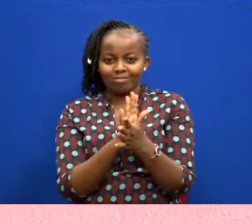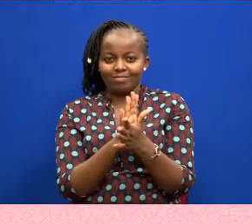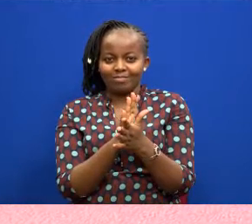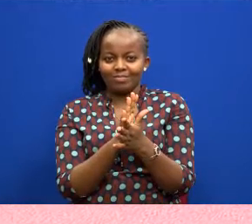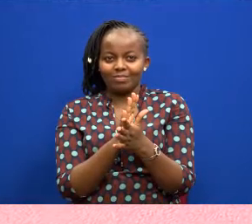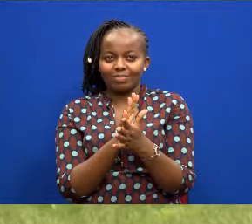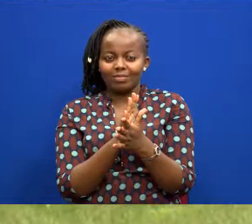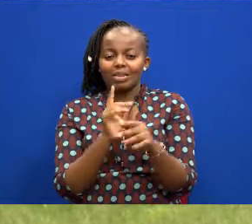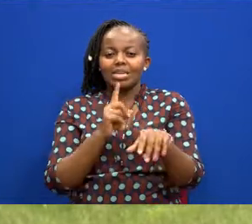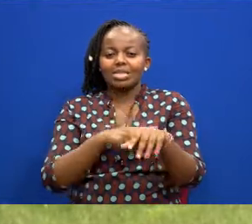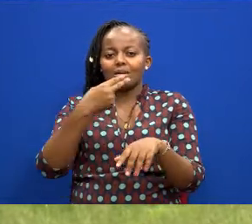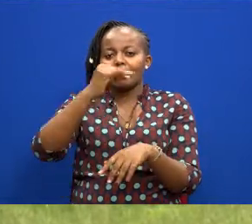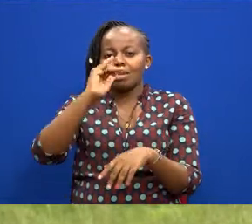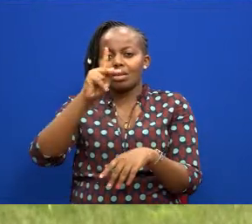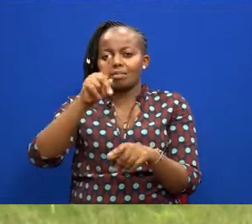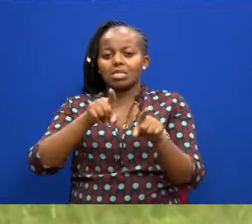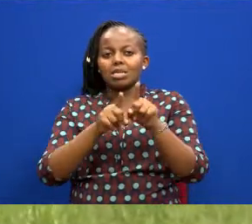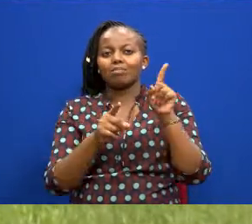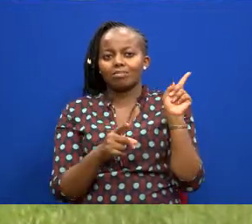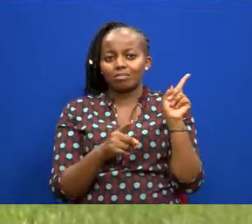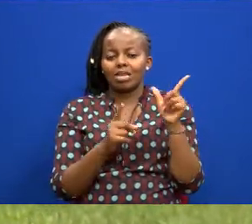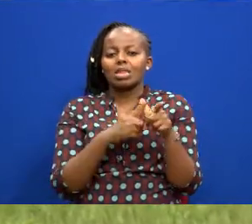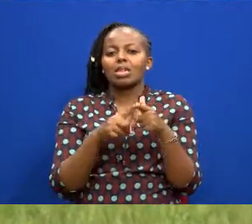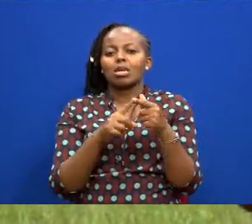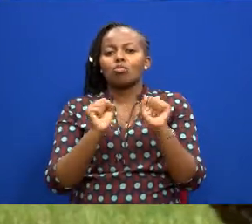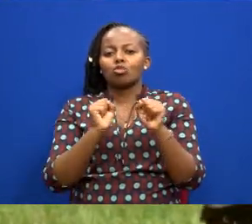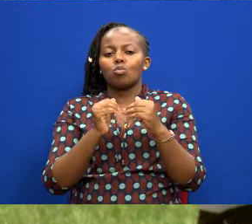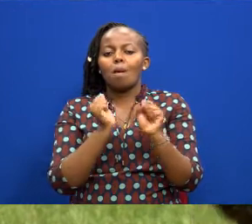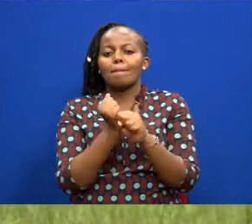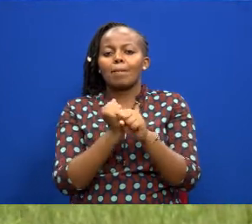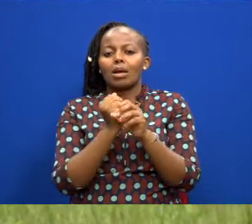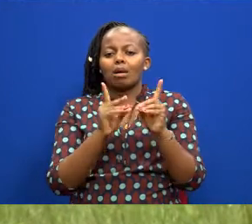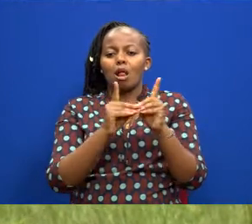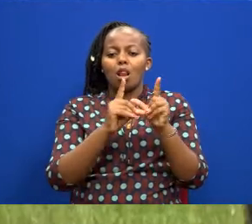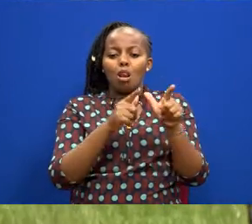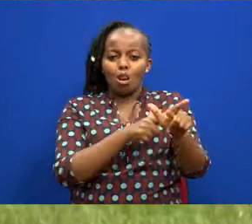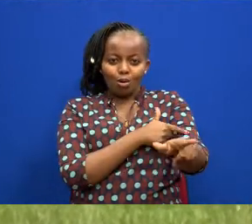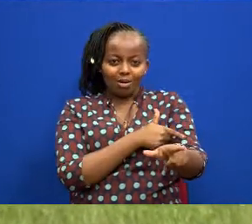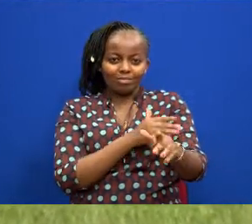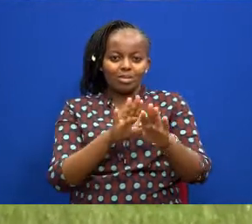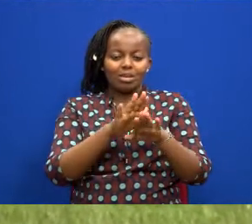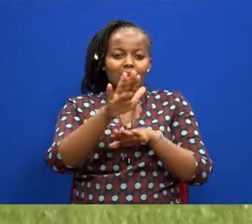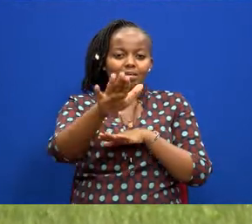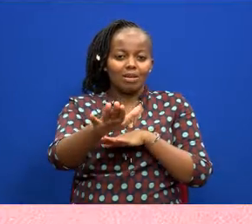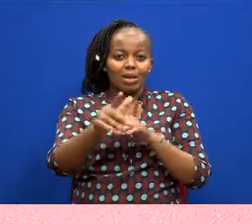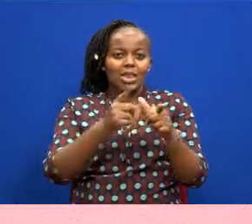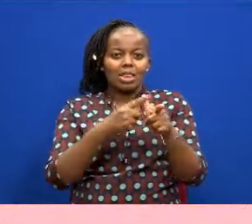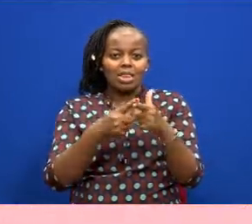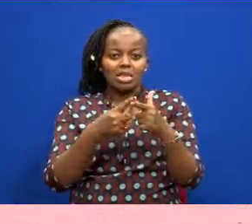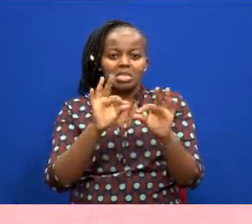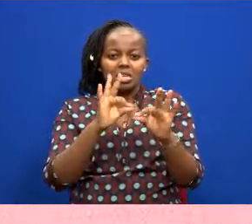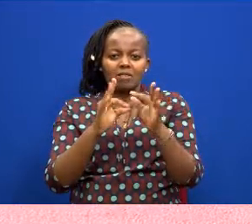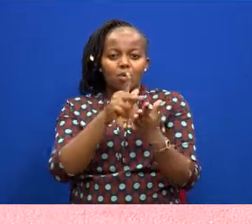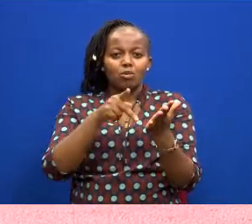your stride. When your hip is flexed at that position, you make a longer glide. When your hip is at that low position,